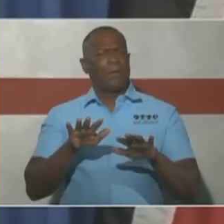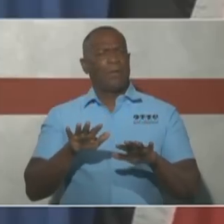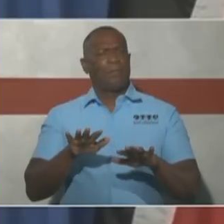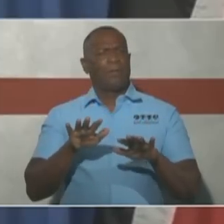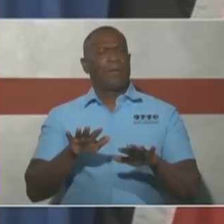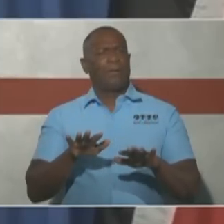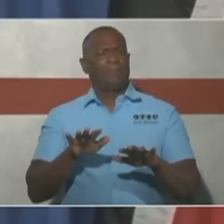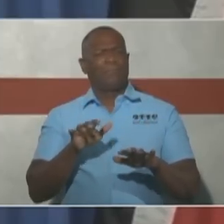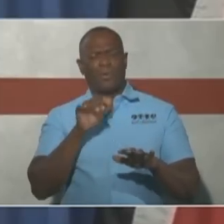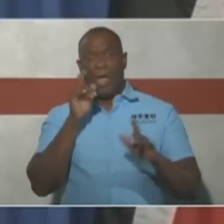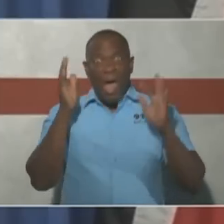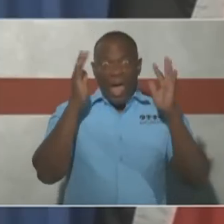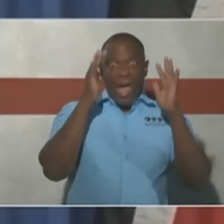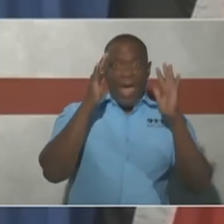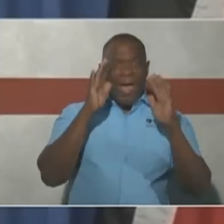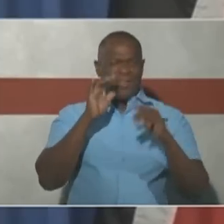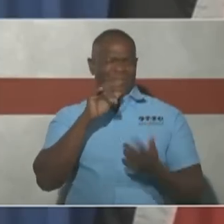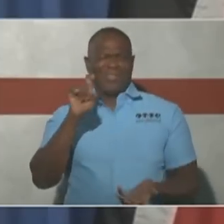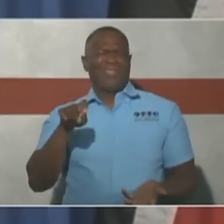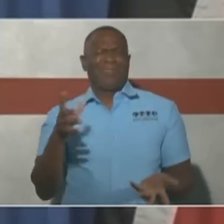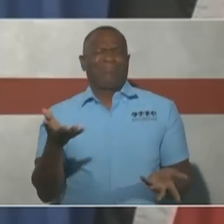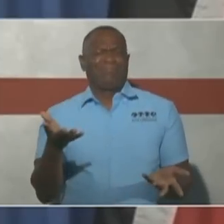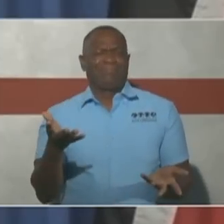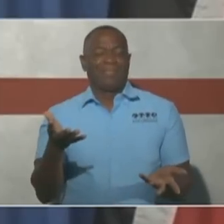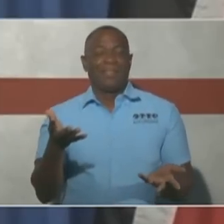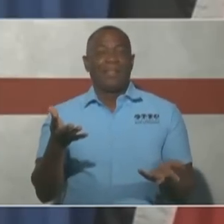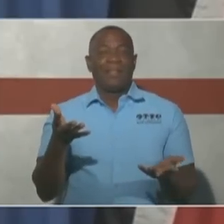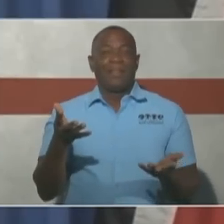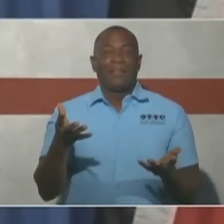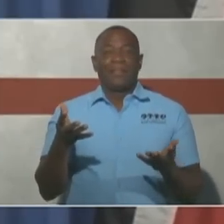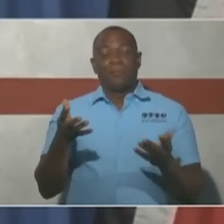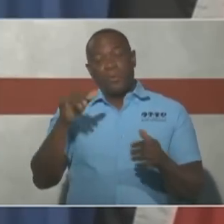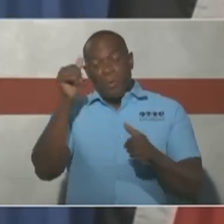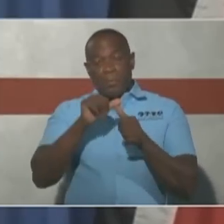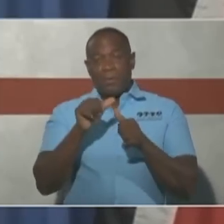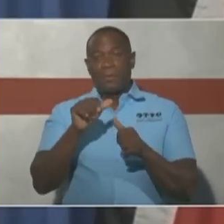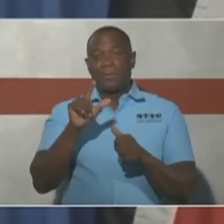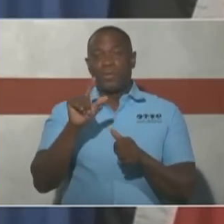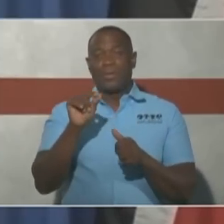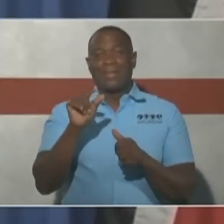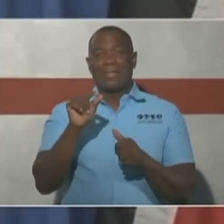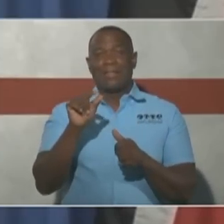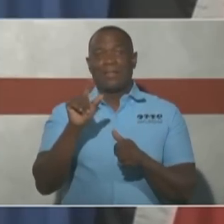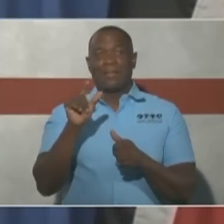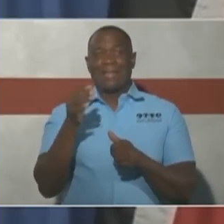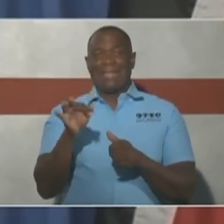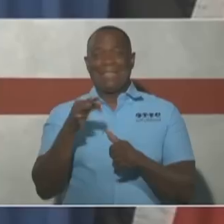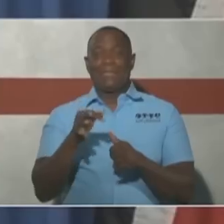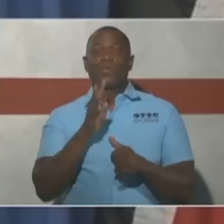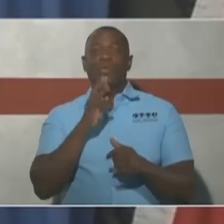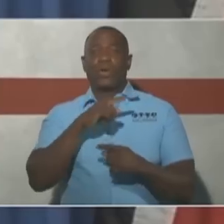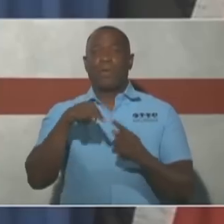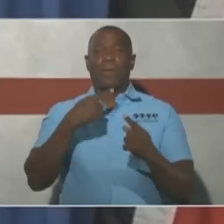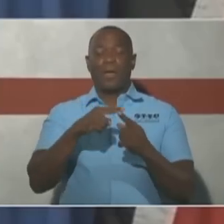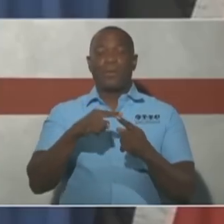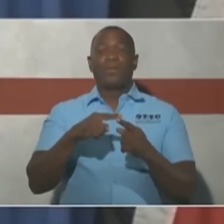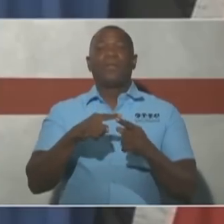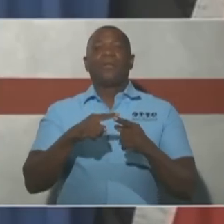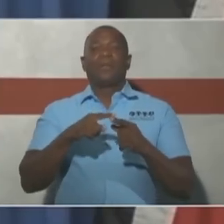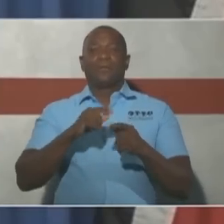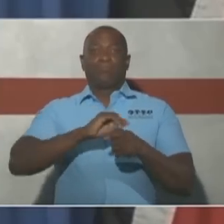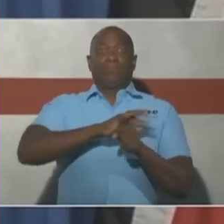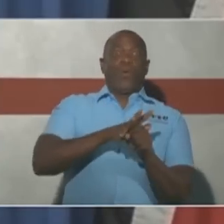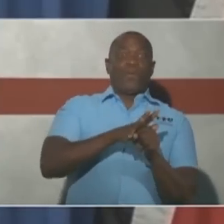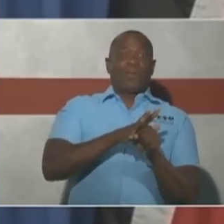4, a new 4th year. We started talking about a pandemic in 2019. We lived through it for 3 years, and now